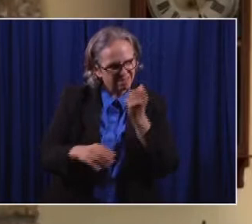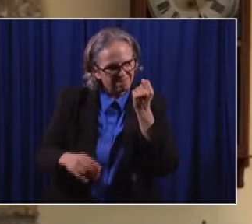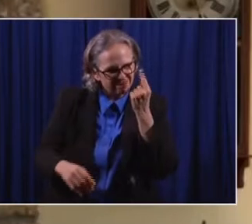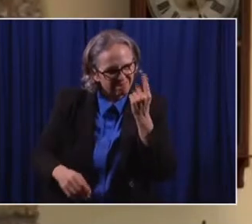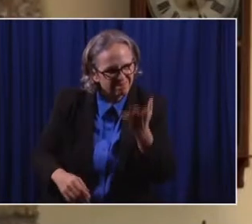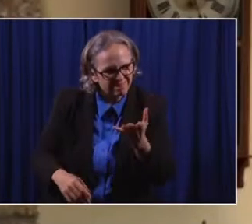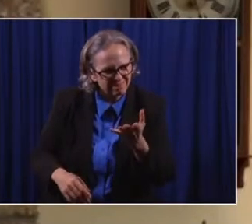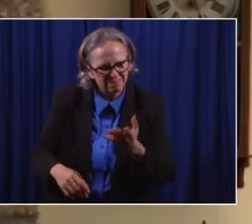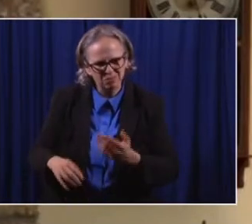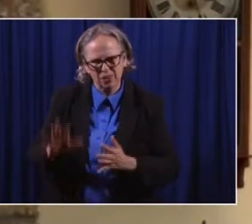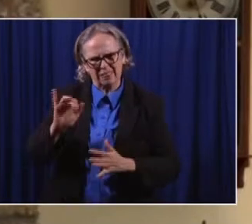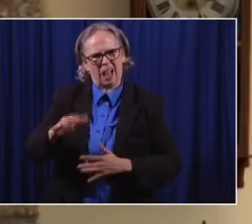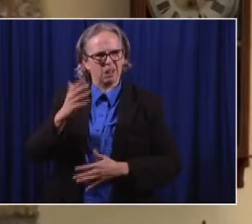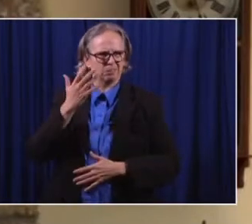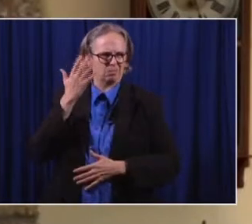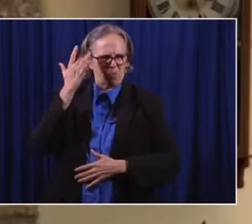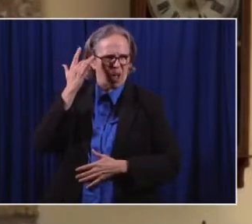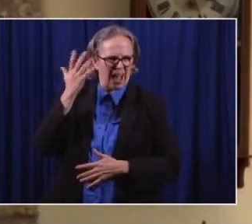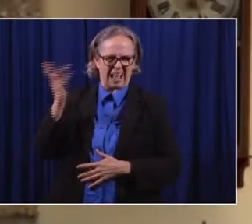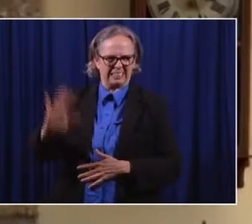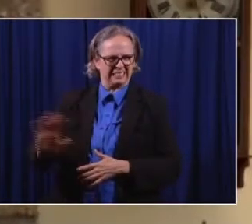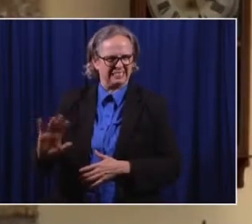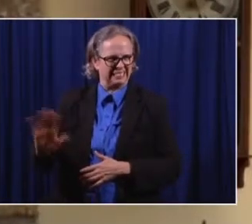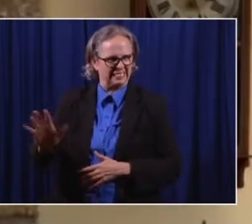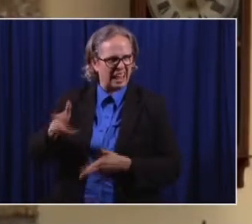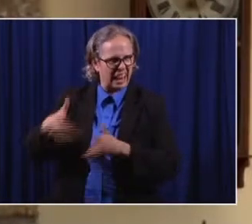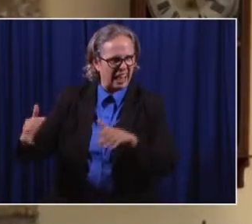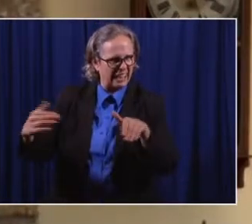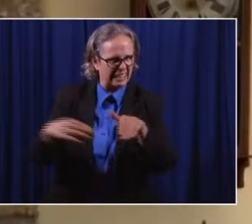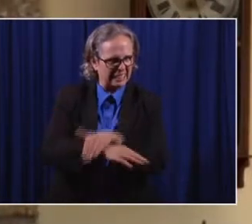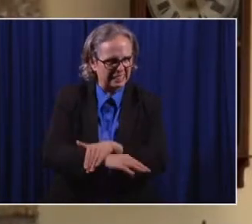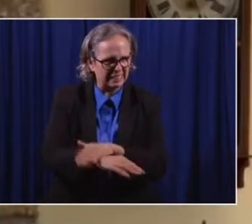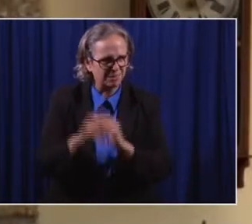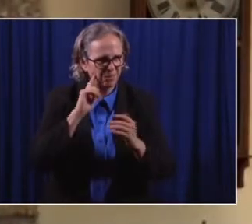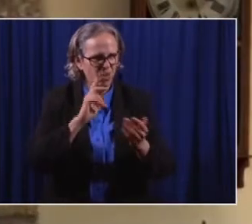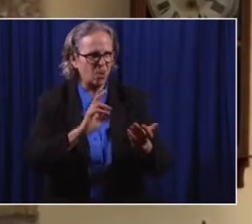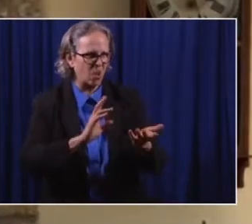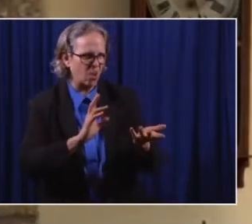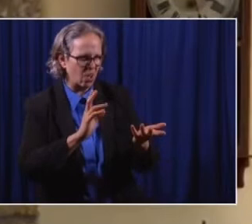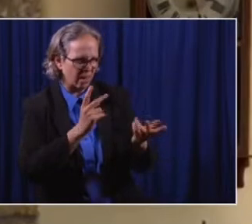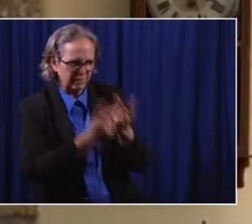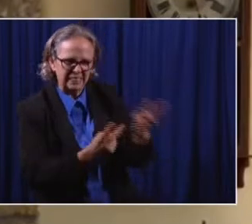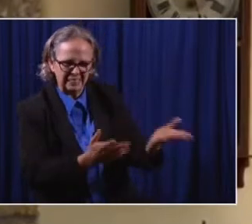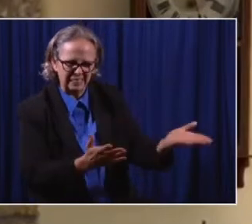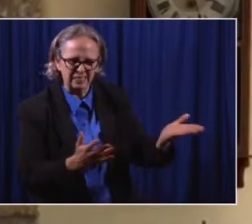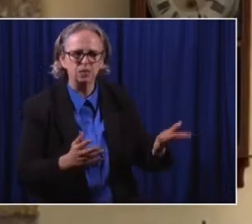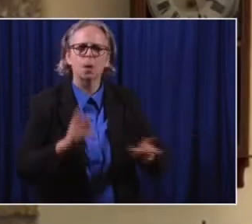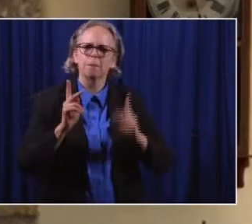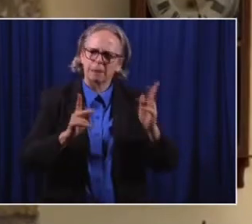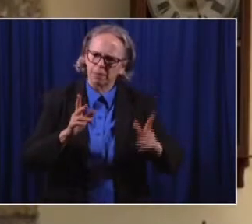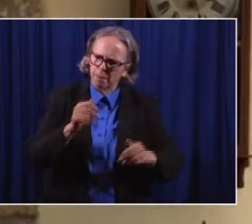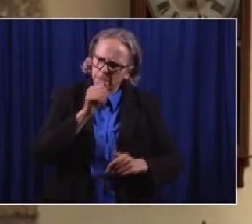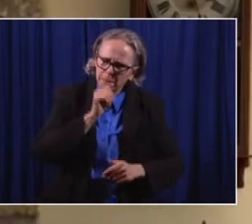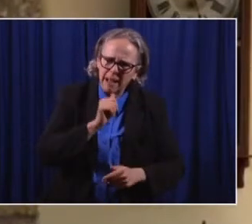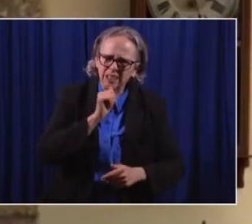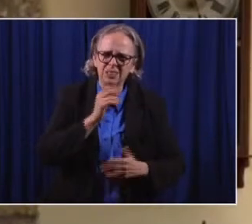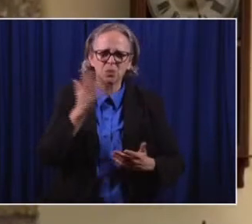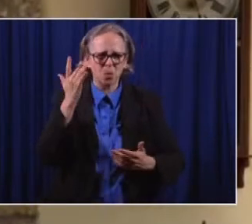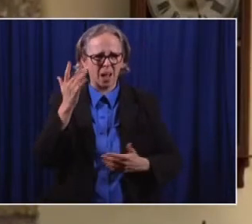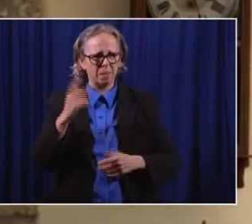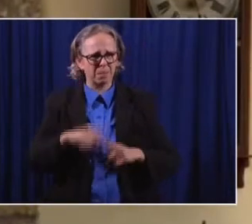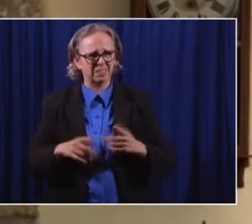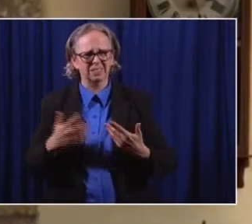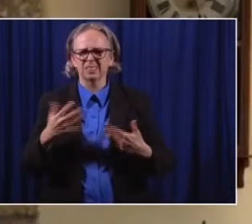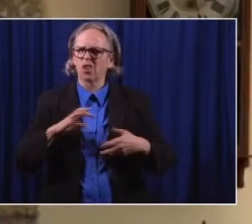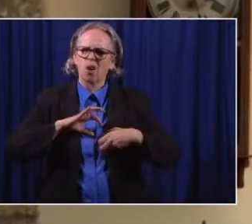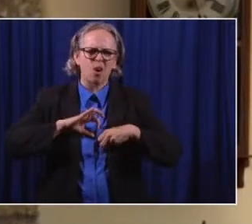do it, we would ask them to allow a reasonable period of time for that visitation. But again, these are just tough. These are just